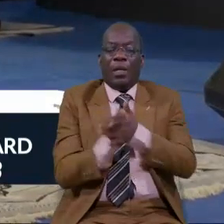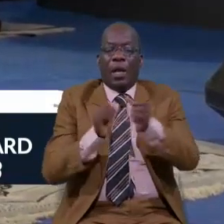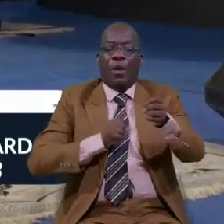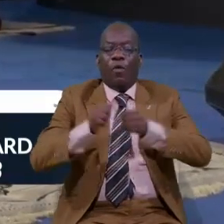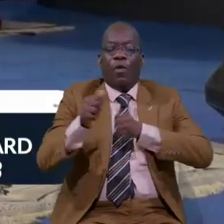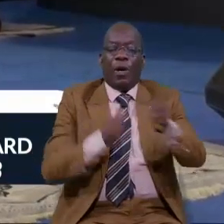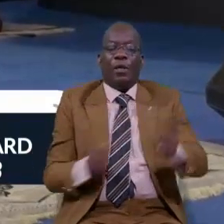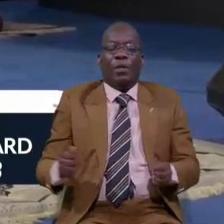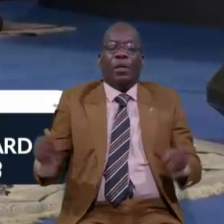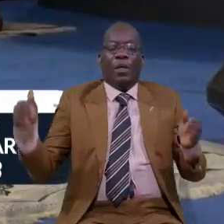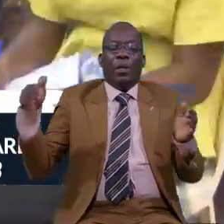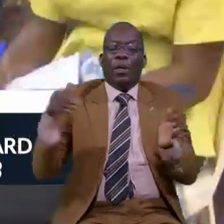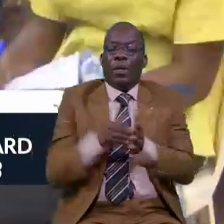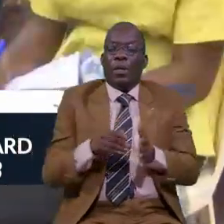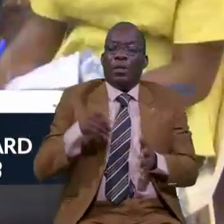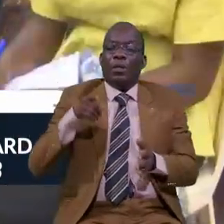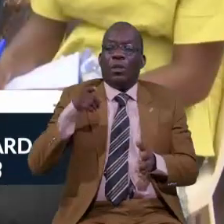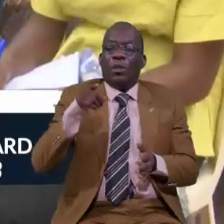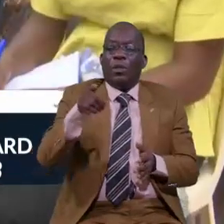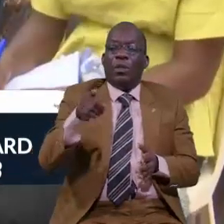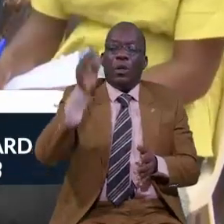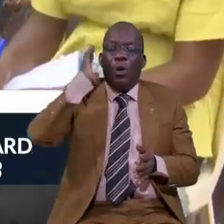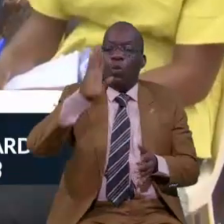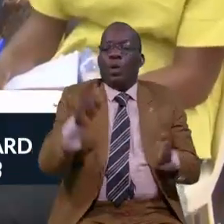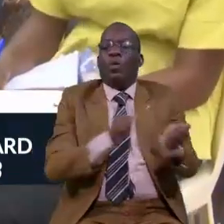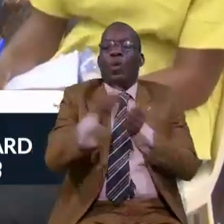thee shall perish.